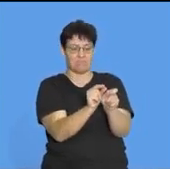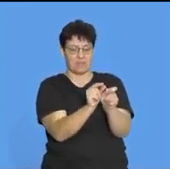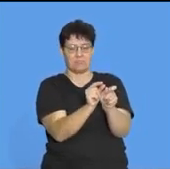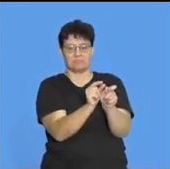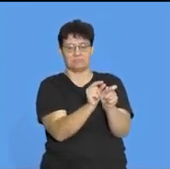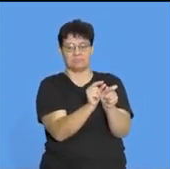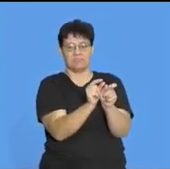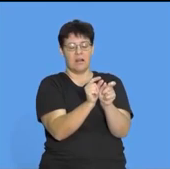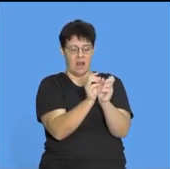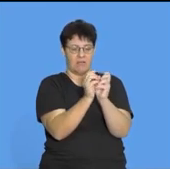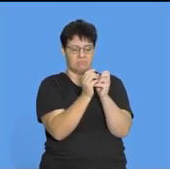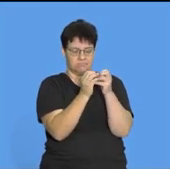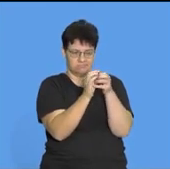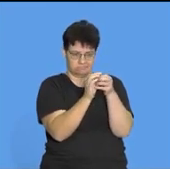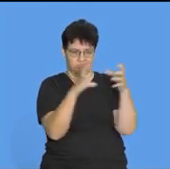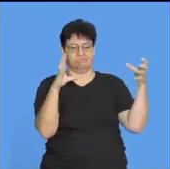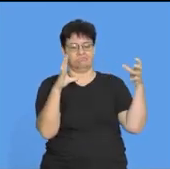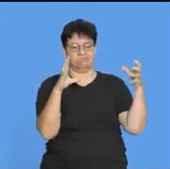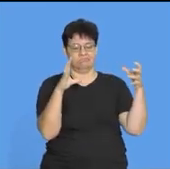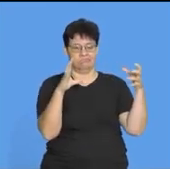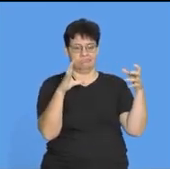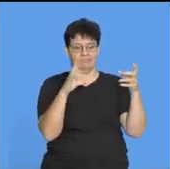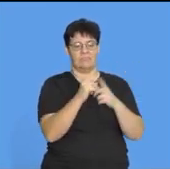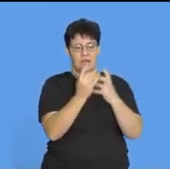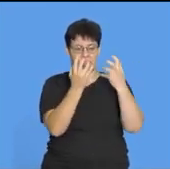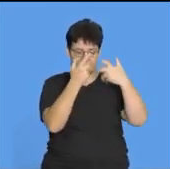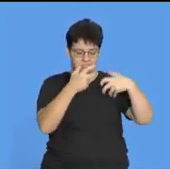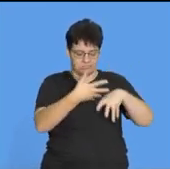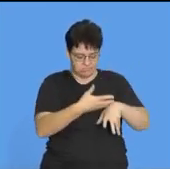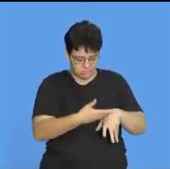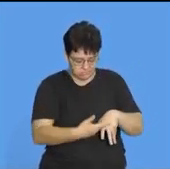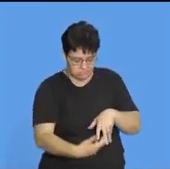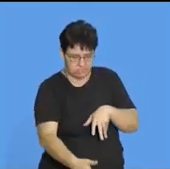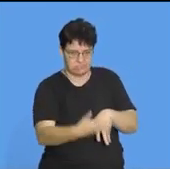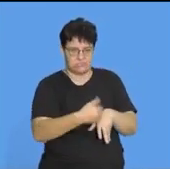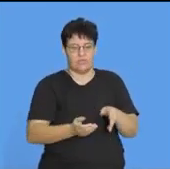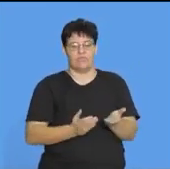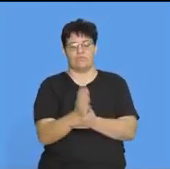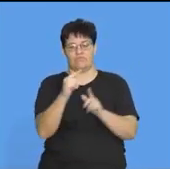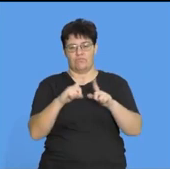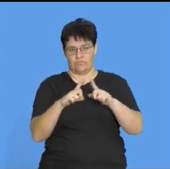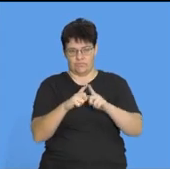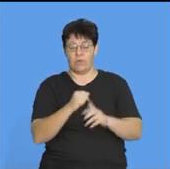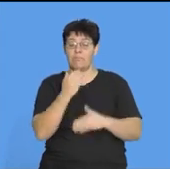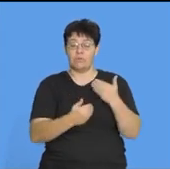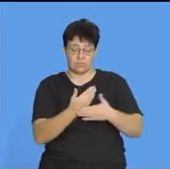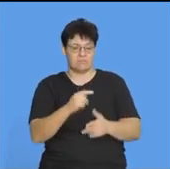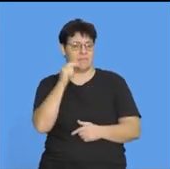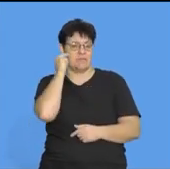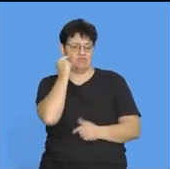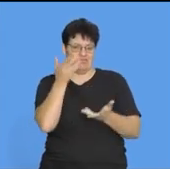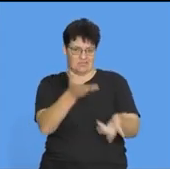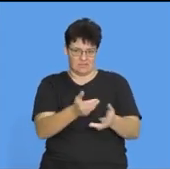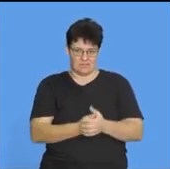endometrium releases and it's discharged out of the body. And that process is called menstruation.